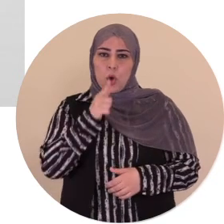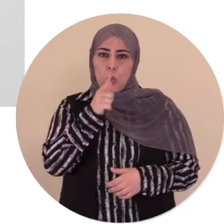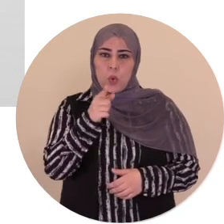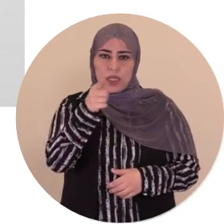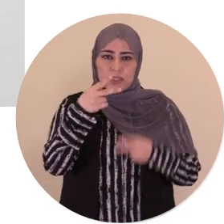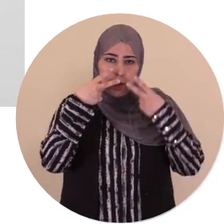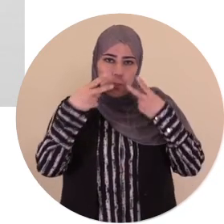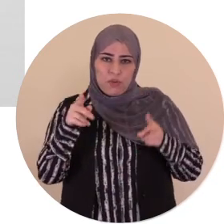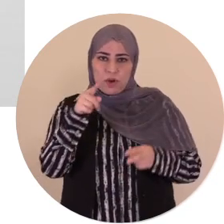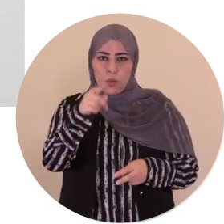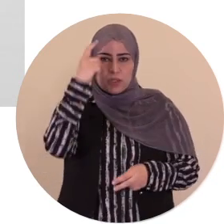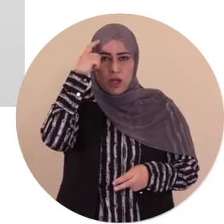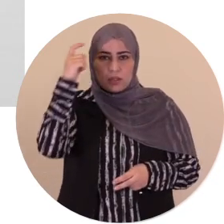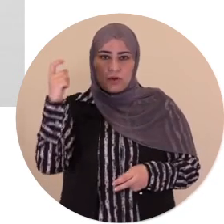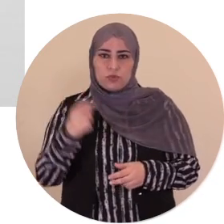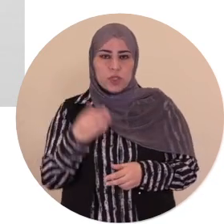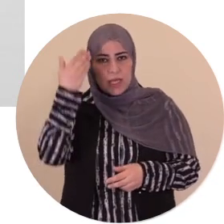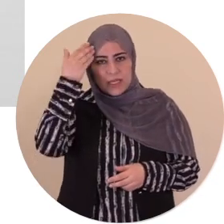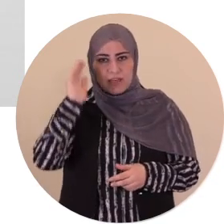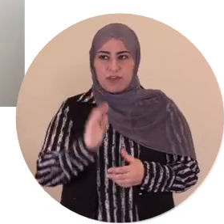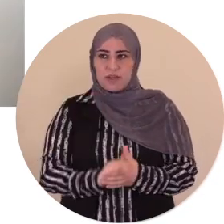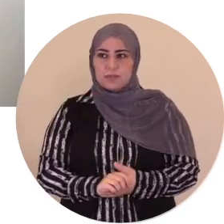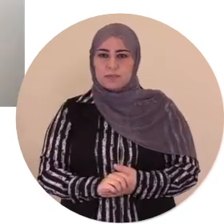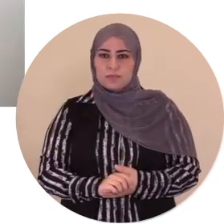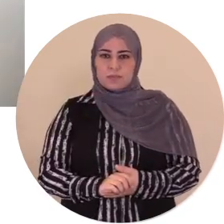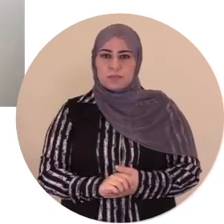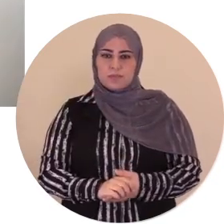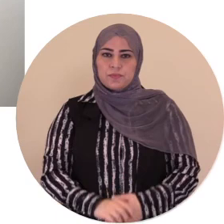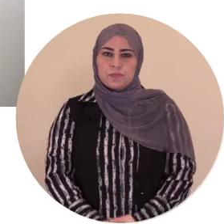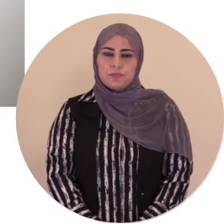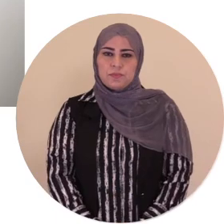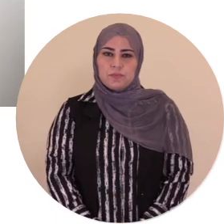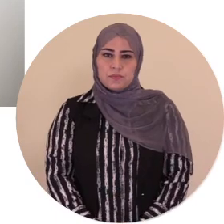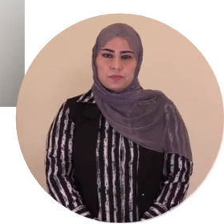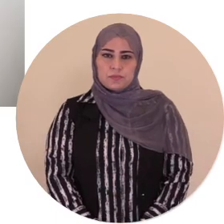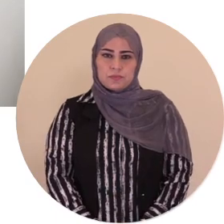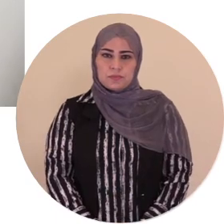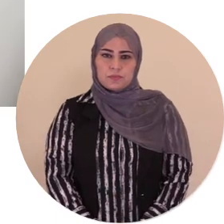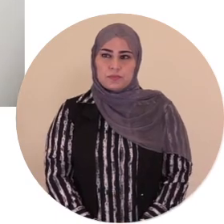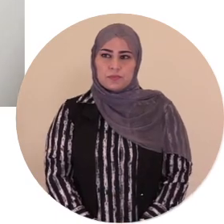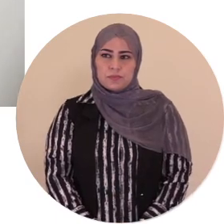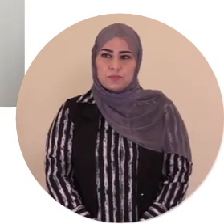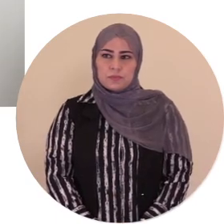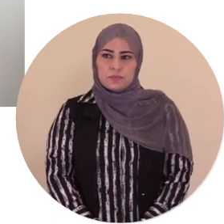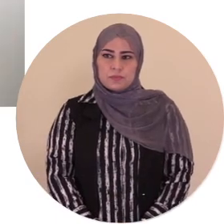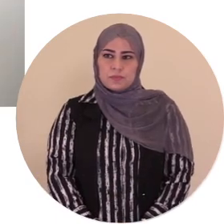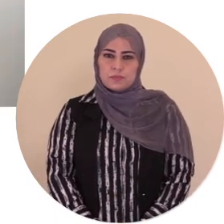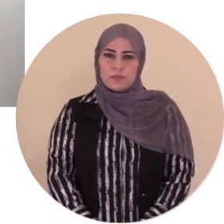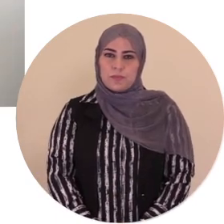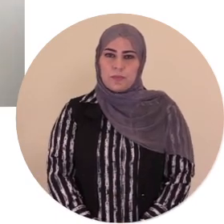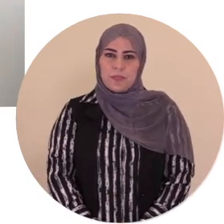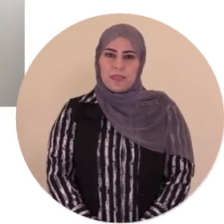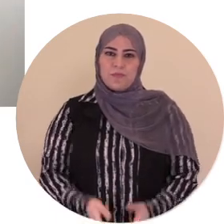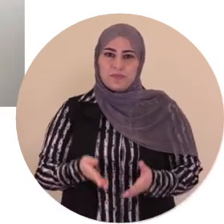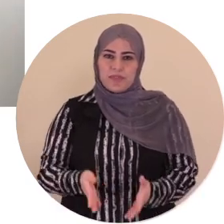examples, justify your answers, express approval or disapproval. It's all up to you on how you want to answer. This